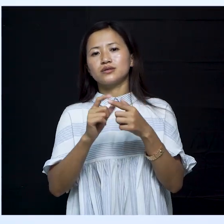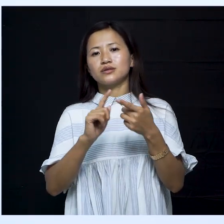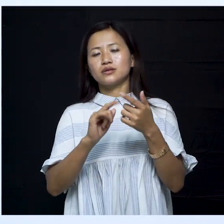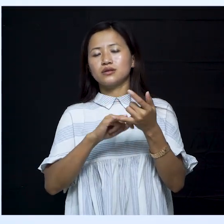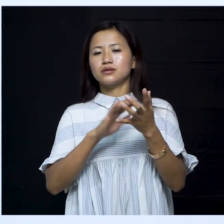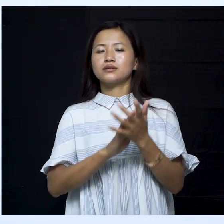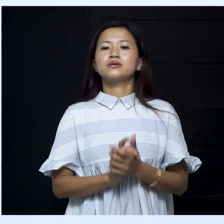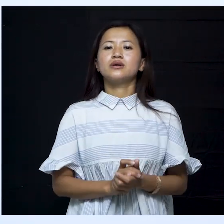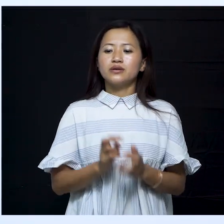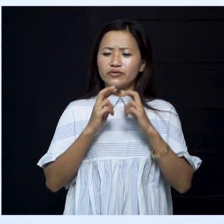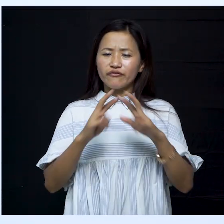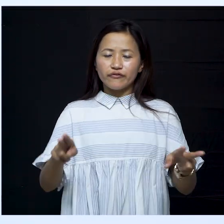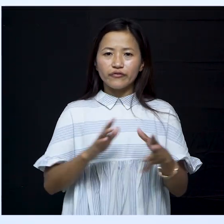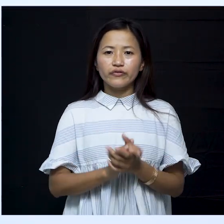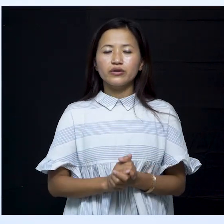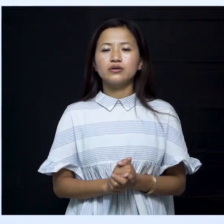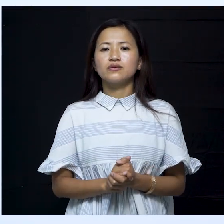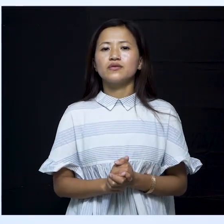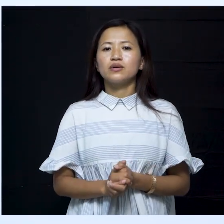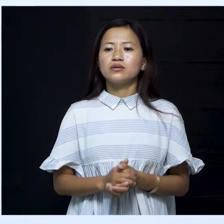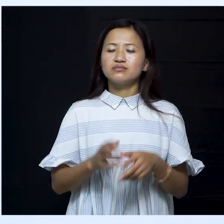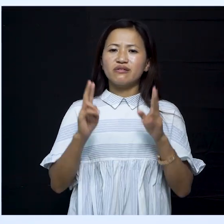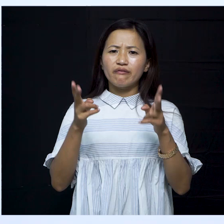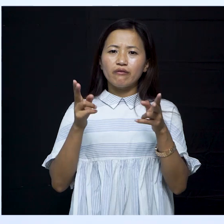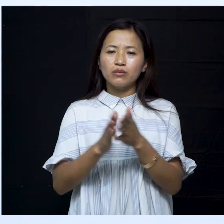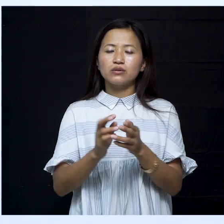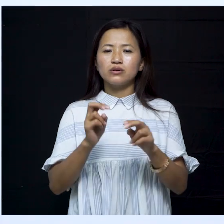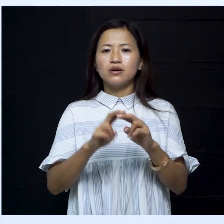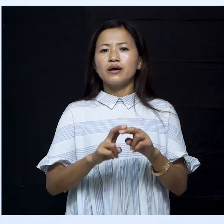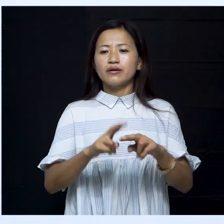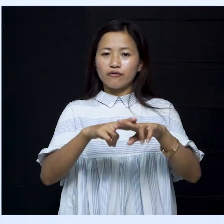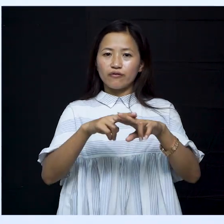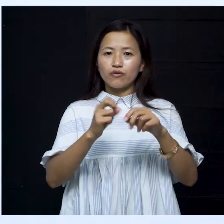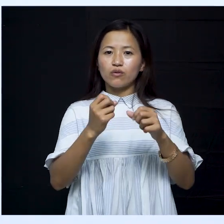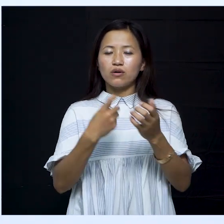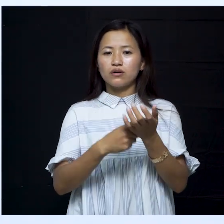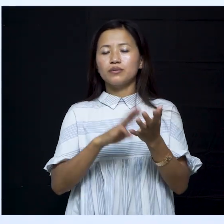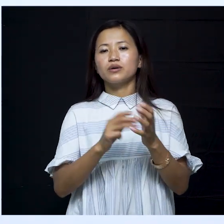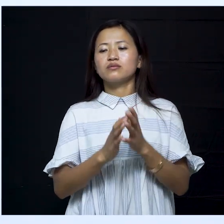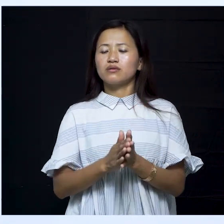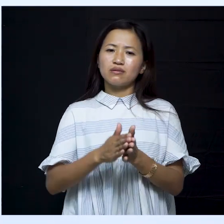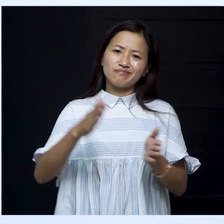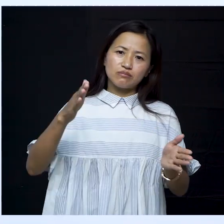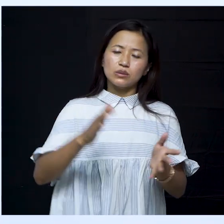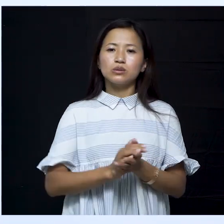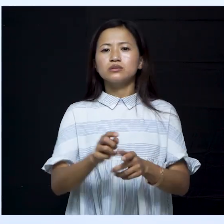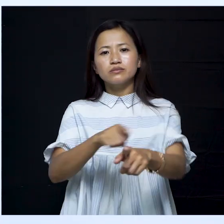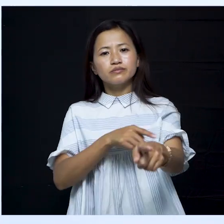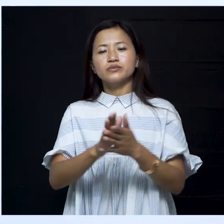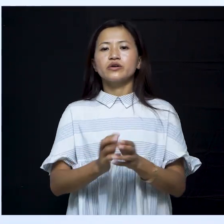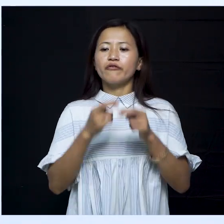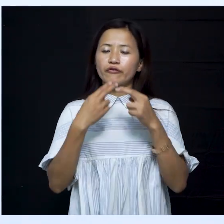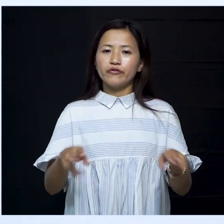sense that it is very formal, it can be very lengthy, so that those kind of things, American English